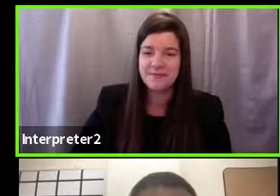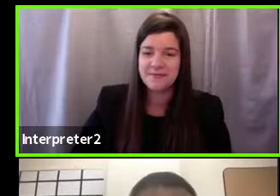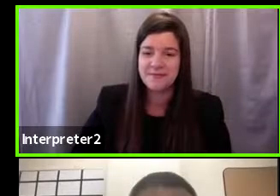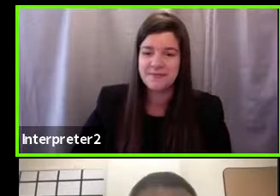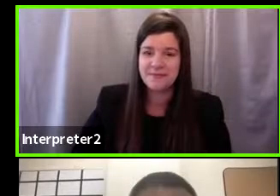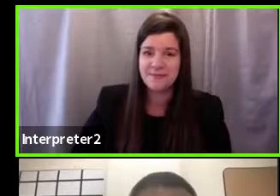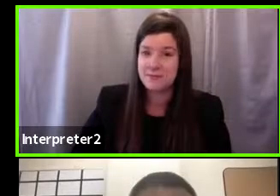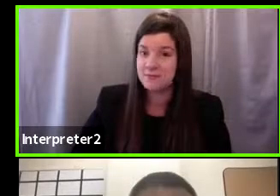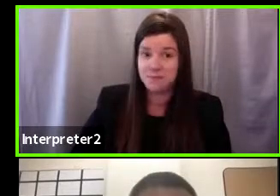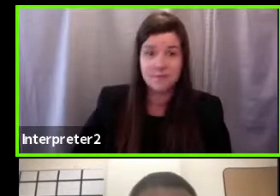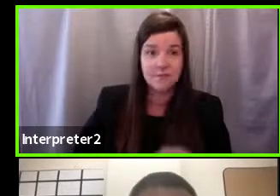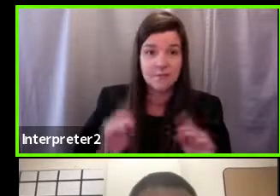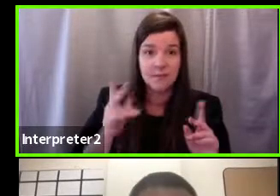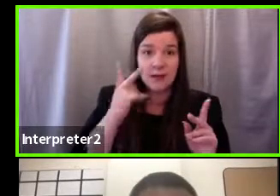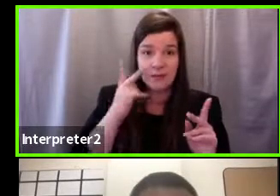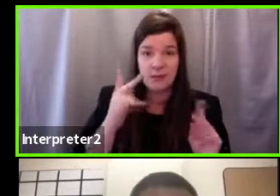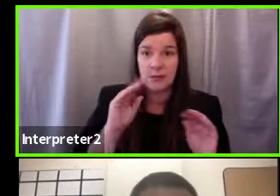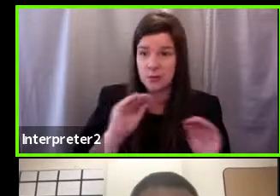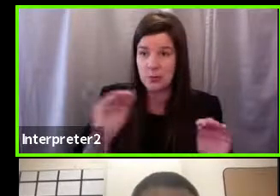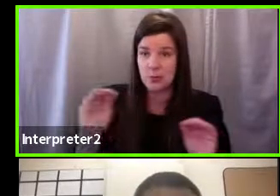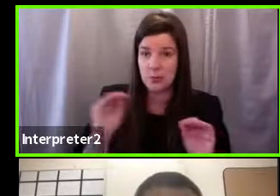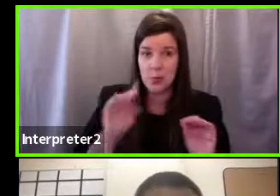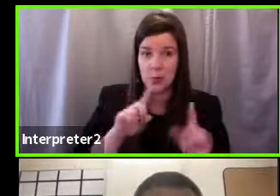Seeing none, I believe.